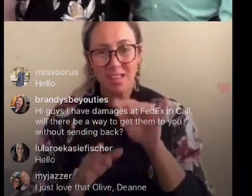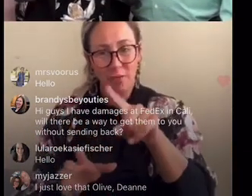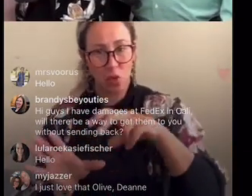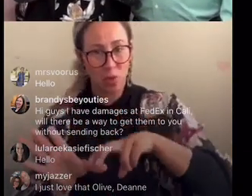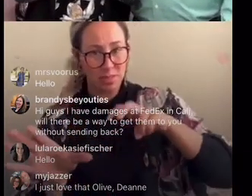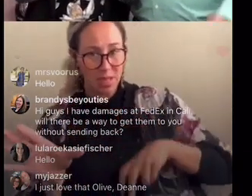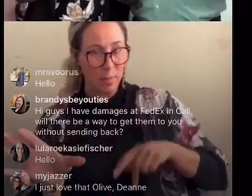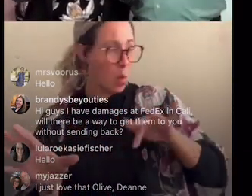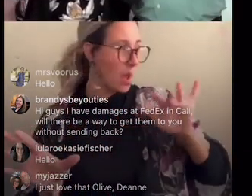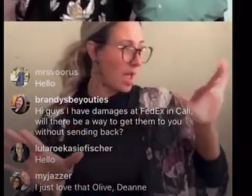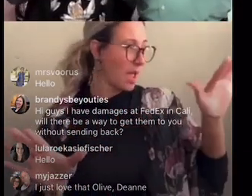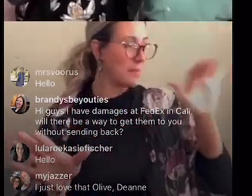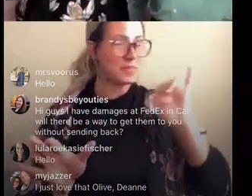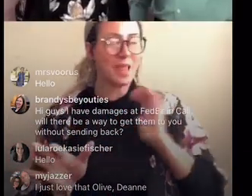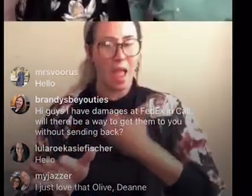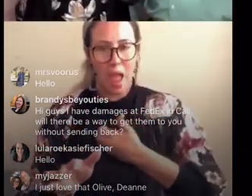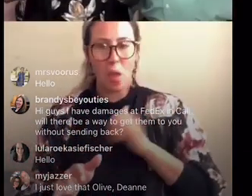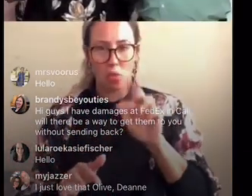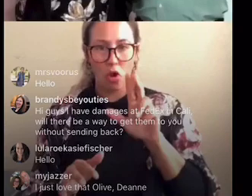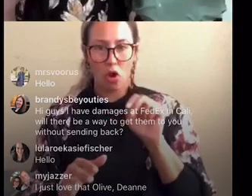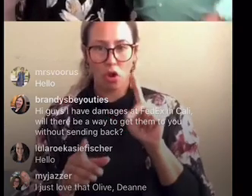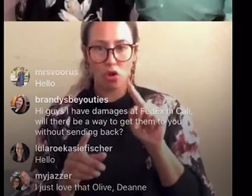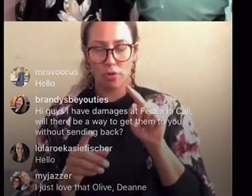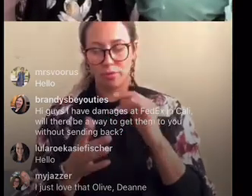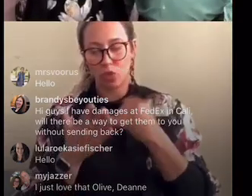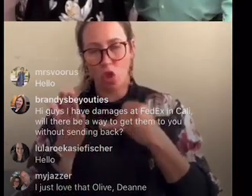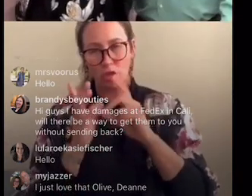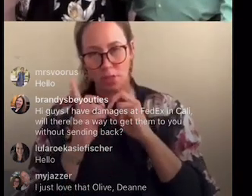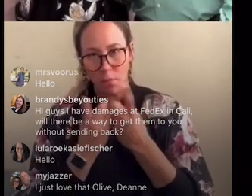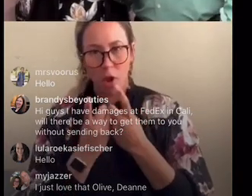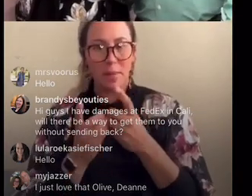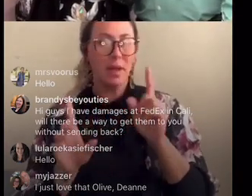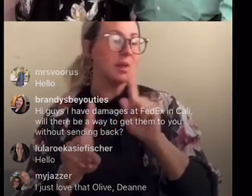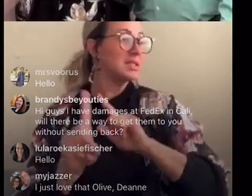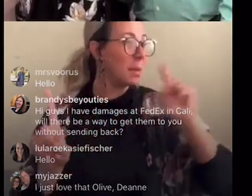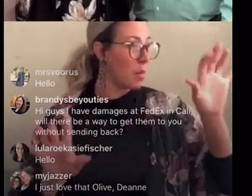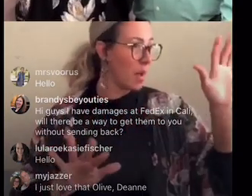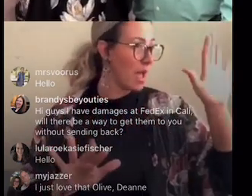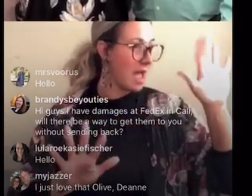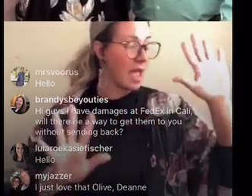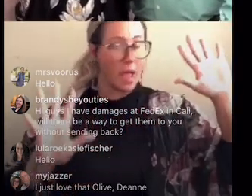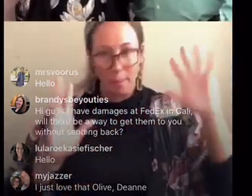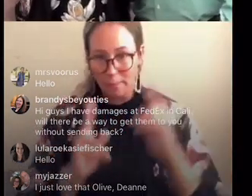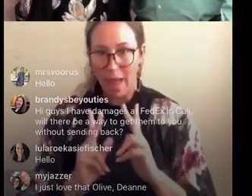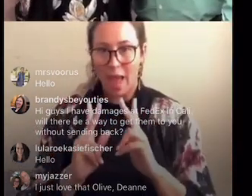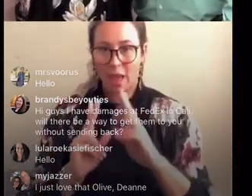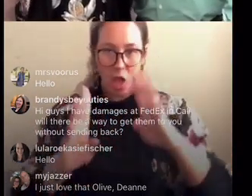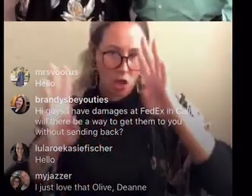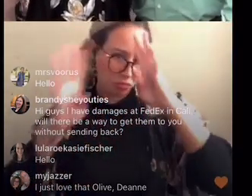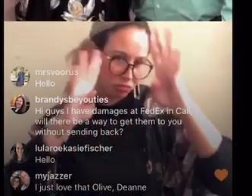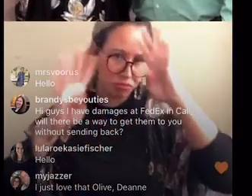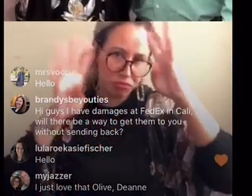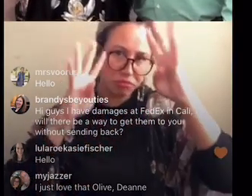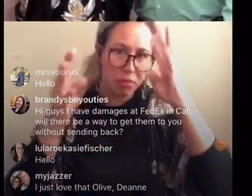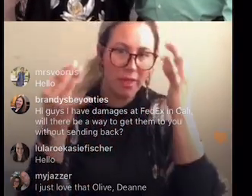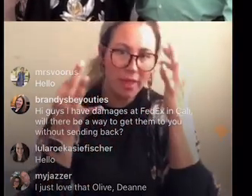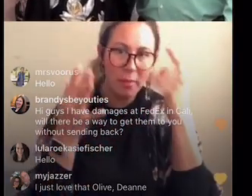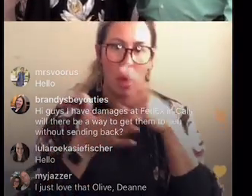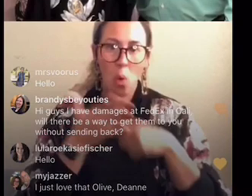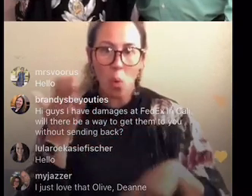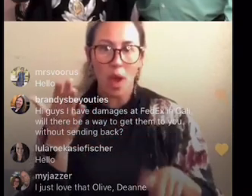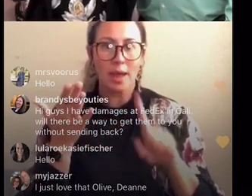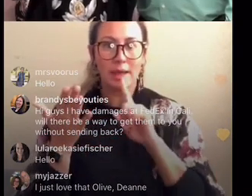that's what the art department does. They step away, they come back, they come up with ideas, and they think about what is it that